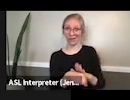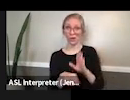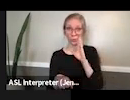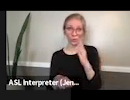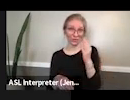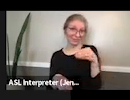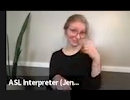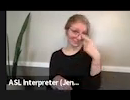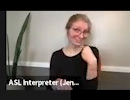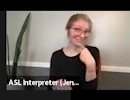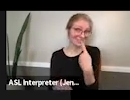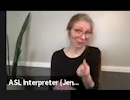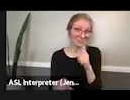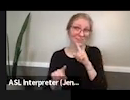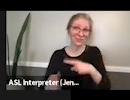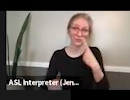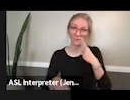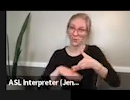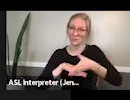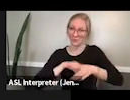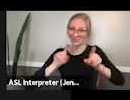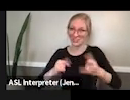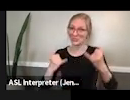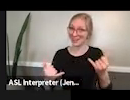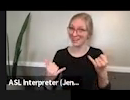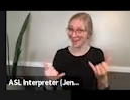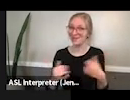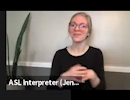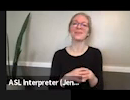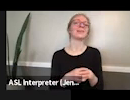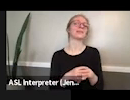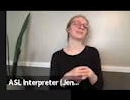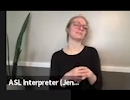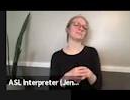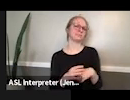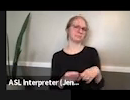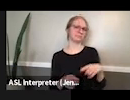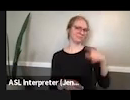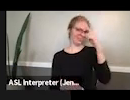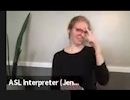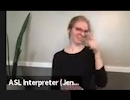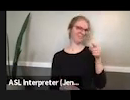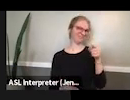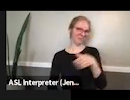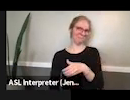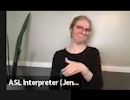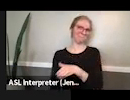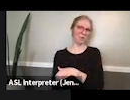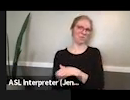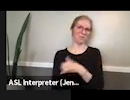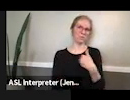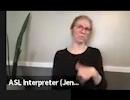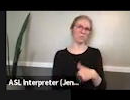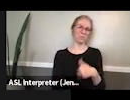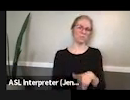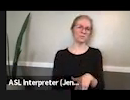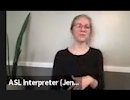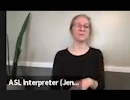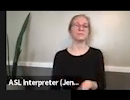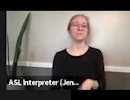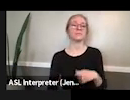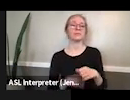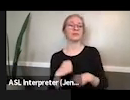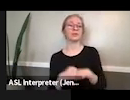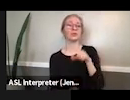post-test right now. All right. I think this is powerful. In the 2022